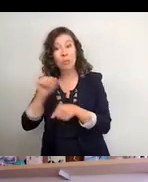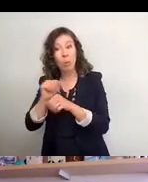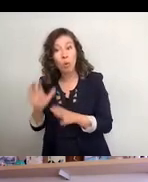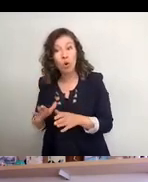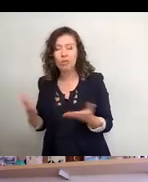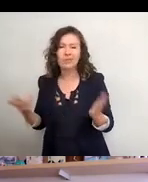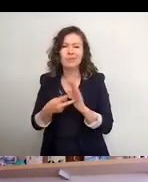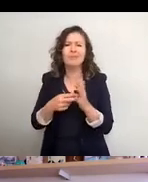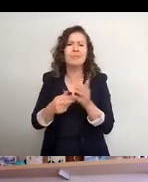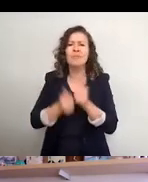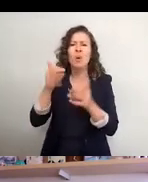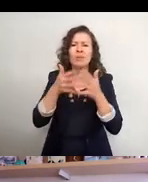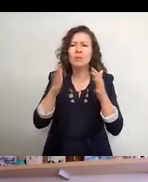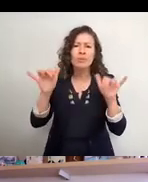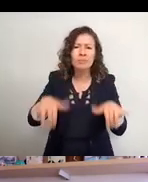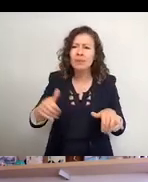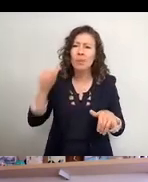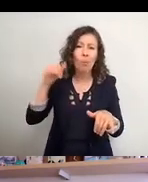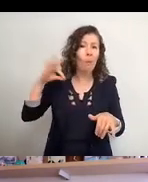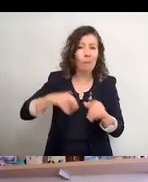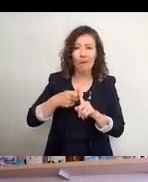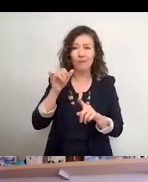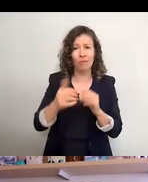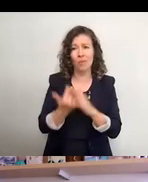majority of Americans will still not benefit from this policy.